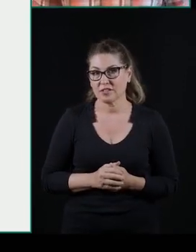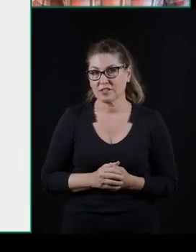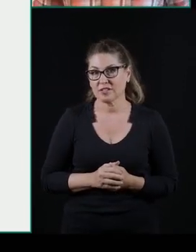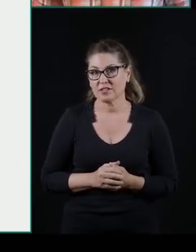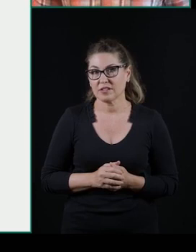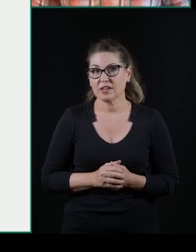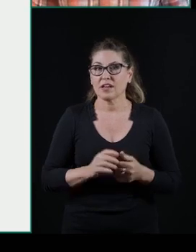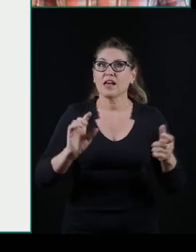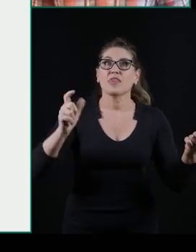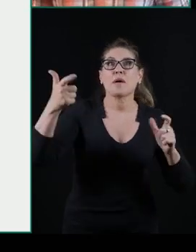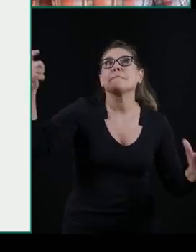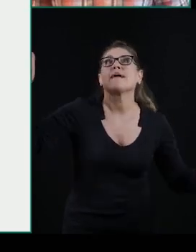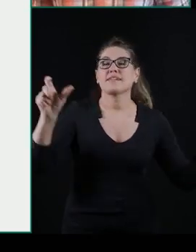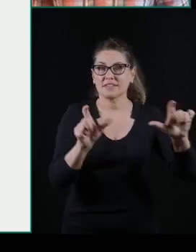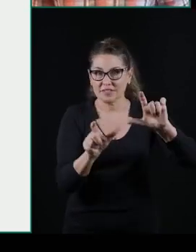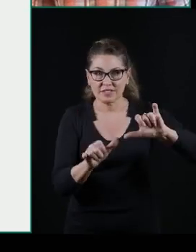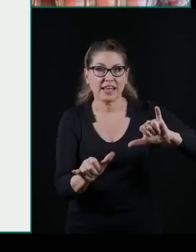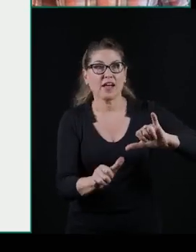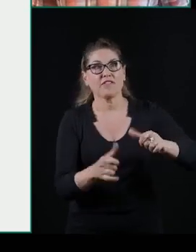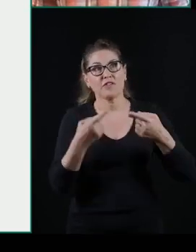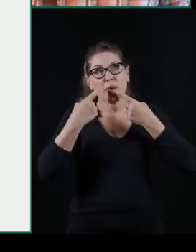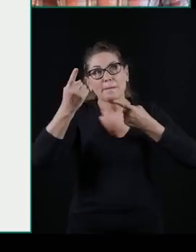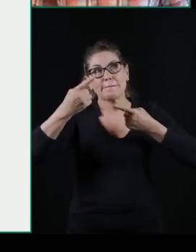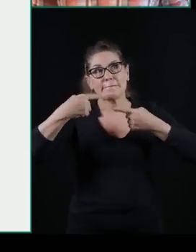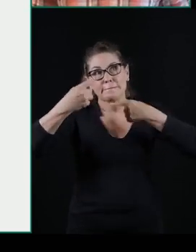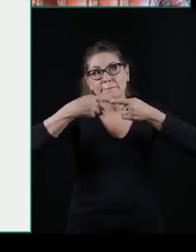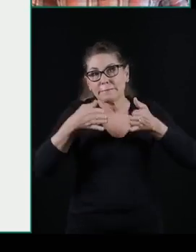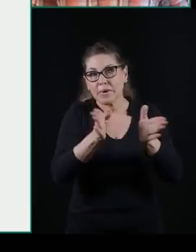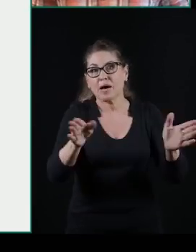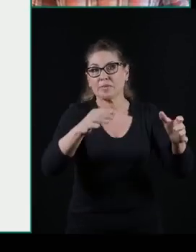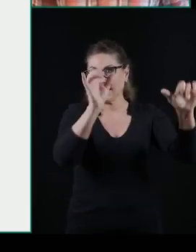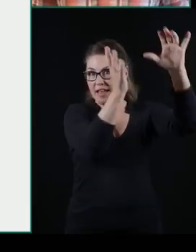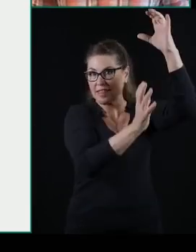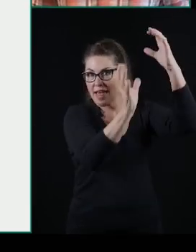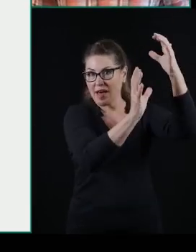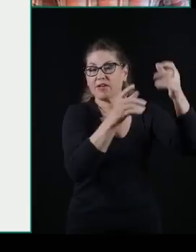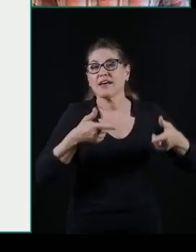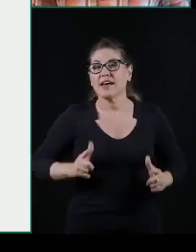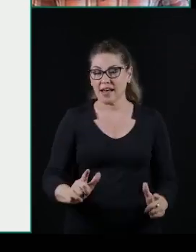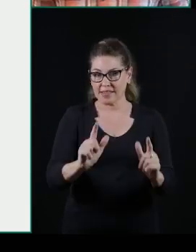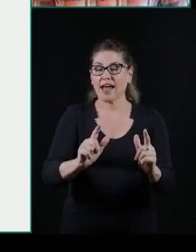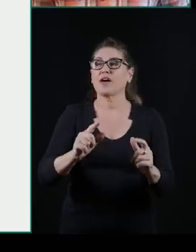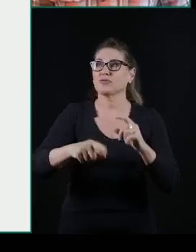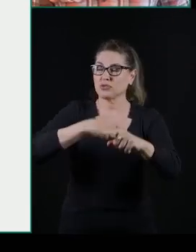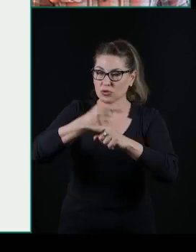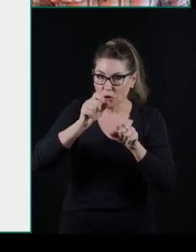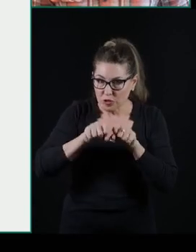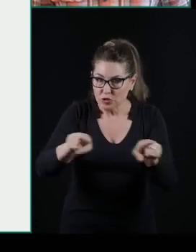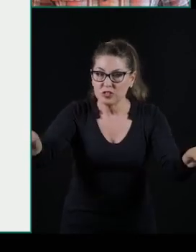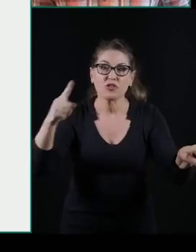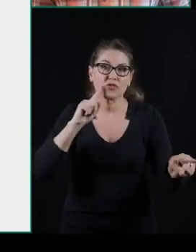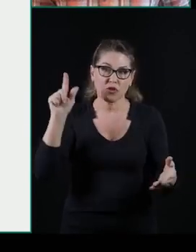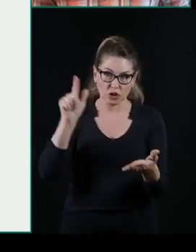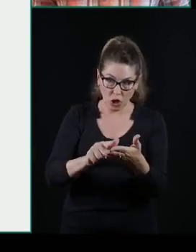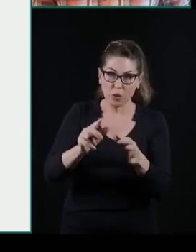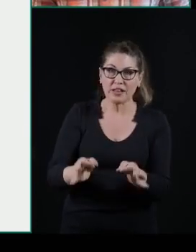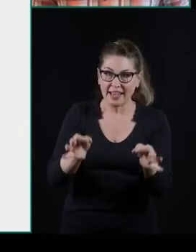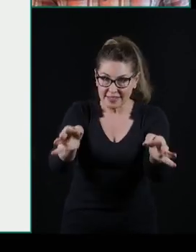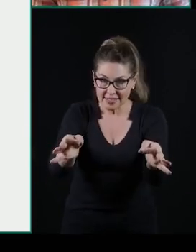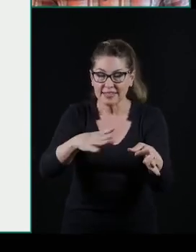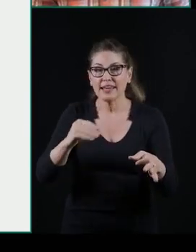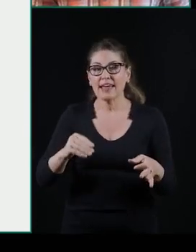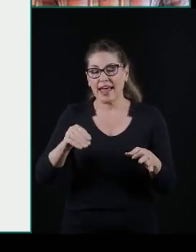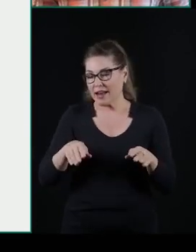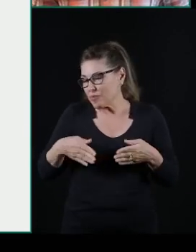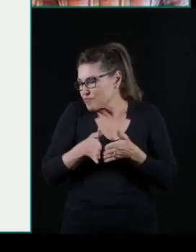massive scale of Azure's public cloud enables dynamic scale, global distribution for lower latencies, and a broad